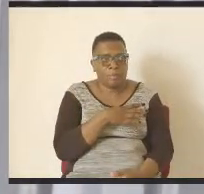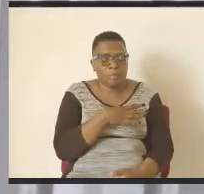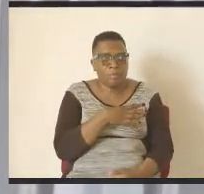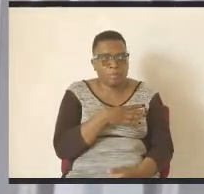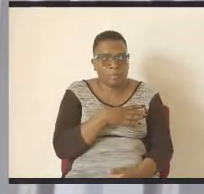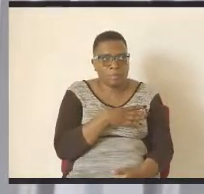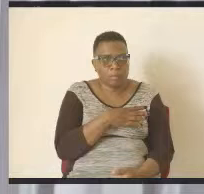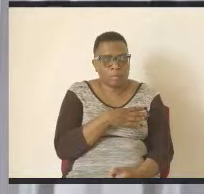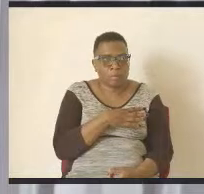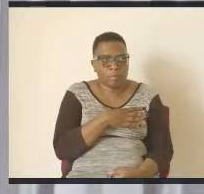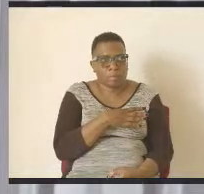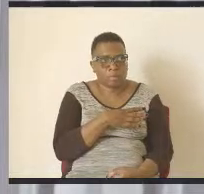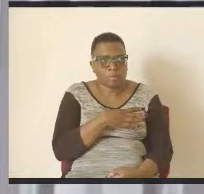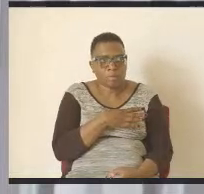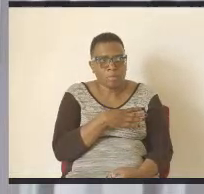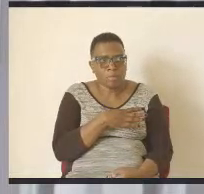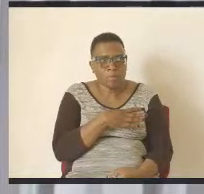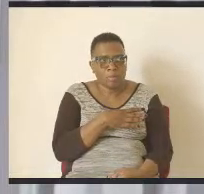what was said in Daniel chapter 7.